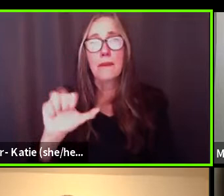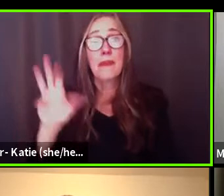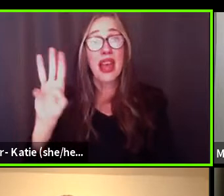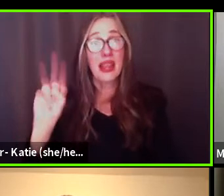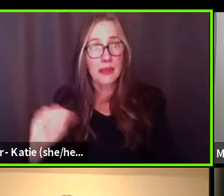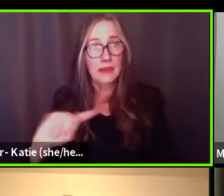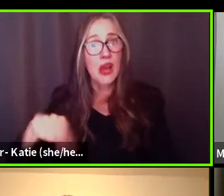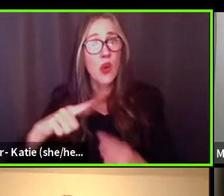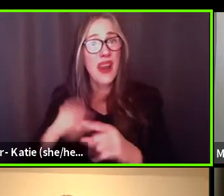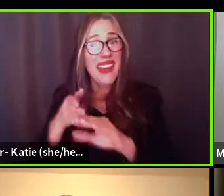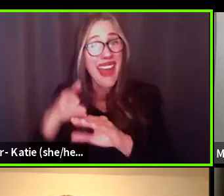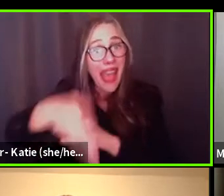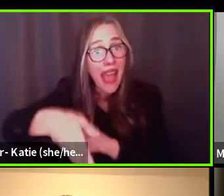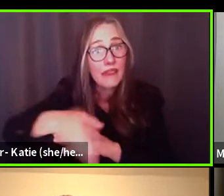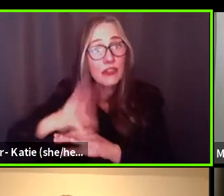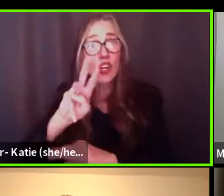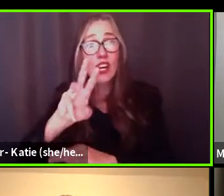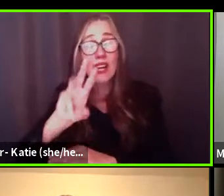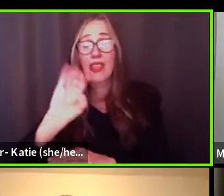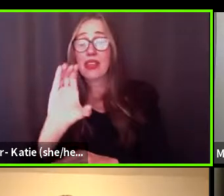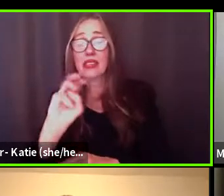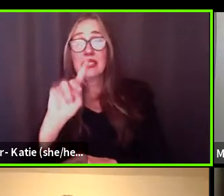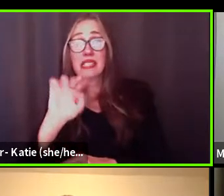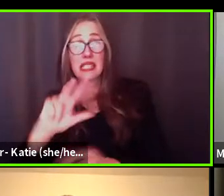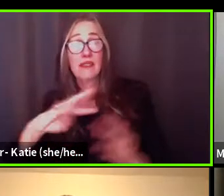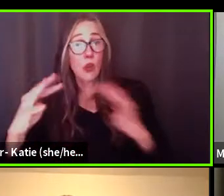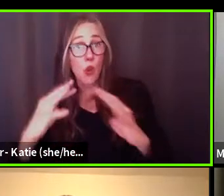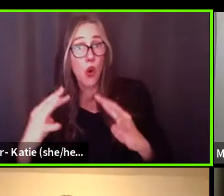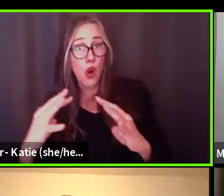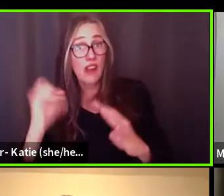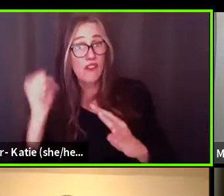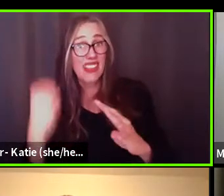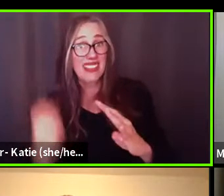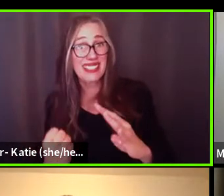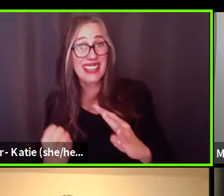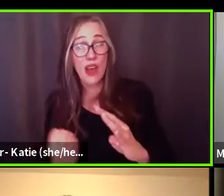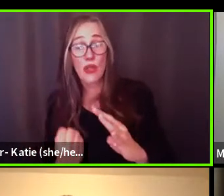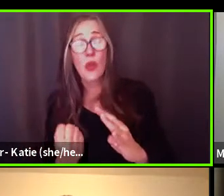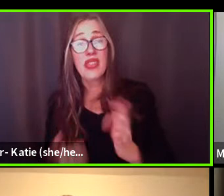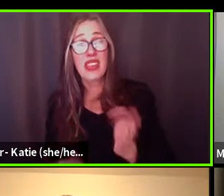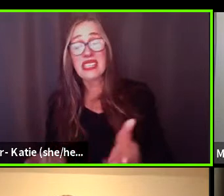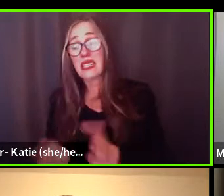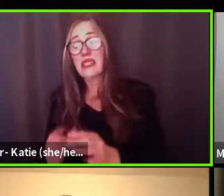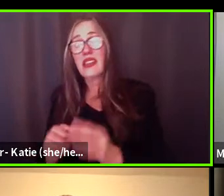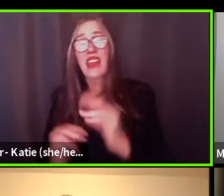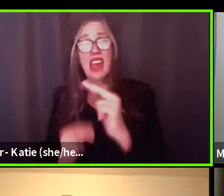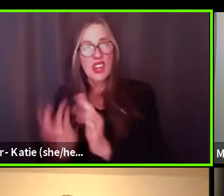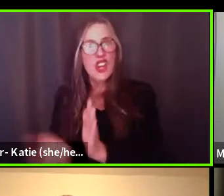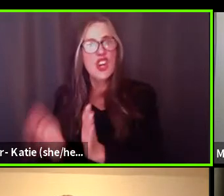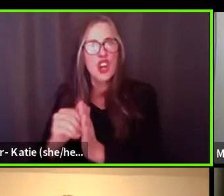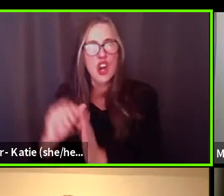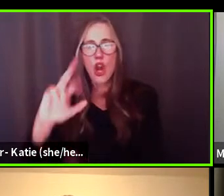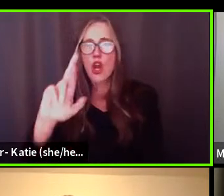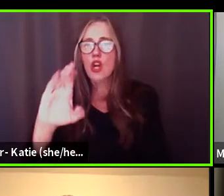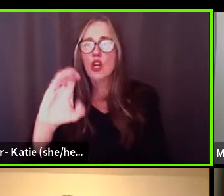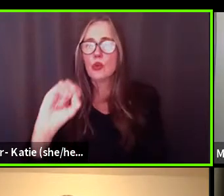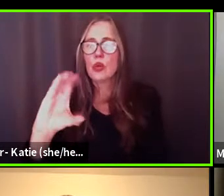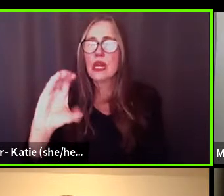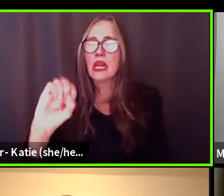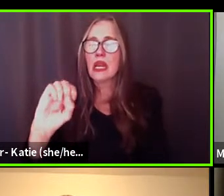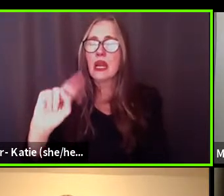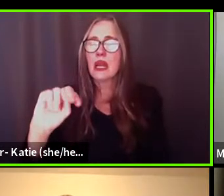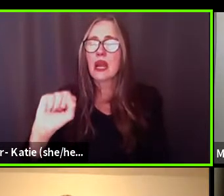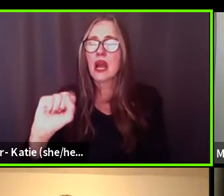disability studies and i think one of our challenges is to really think of the